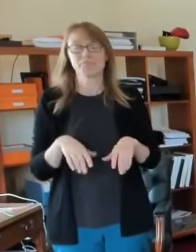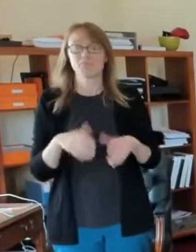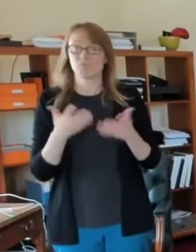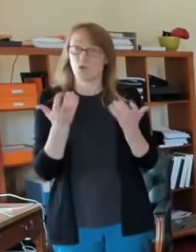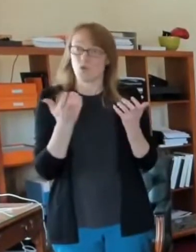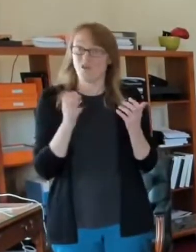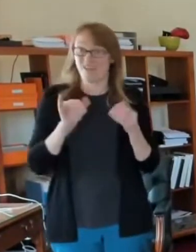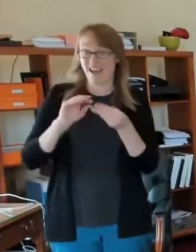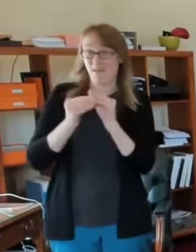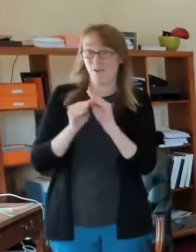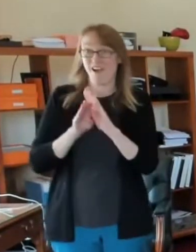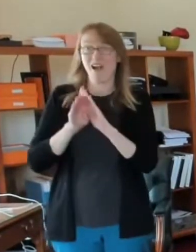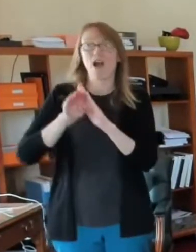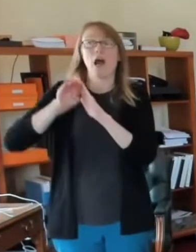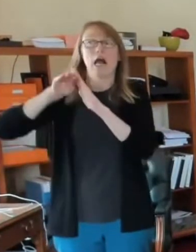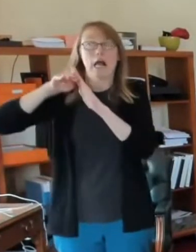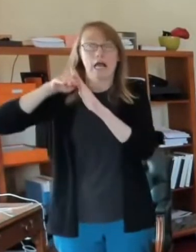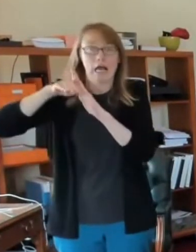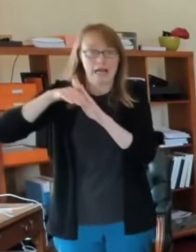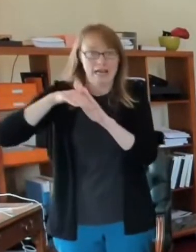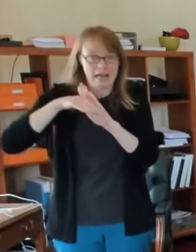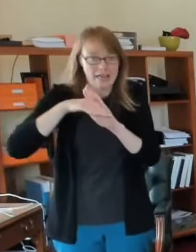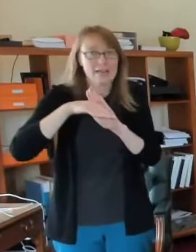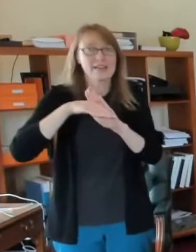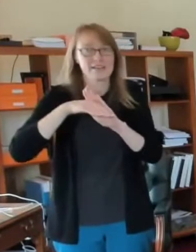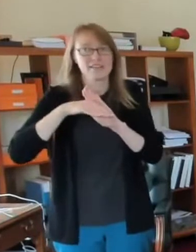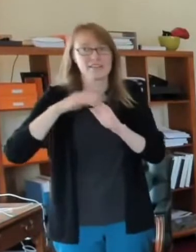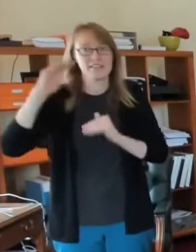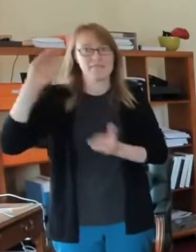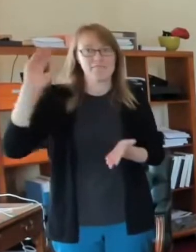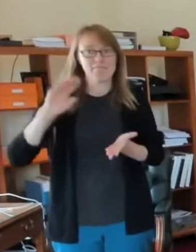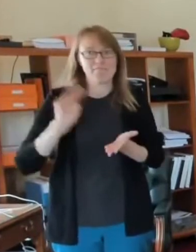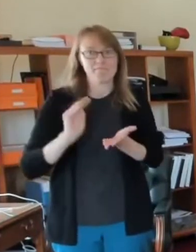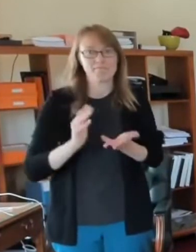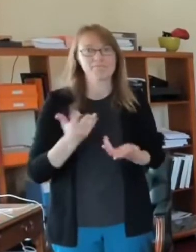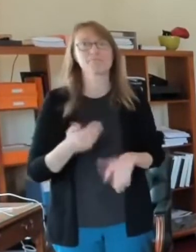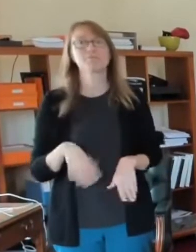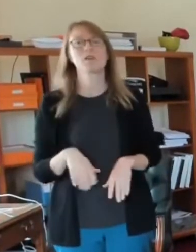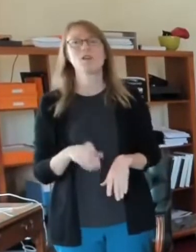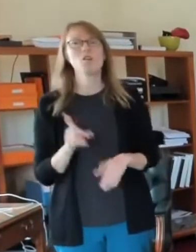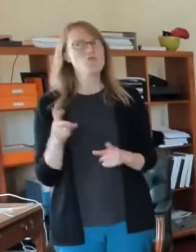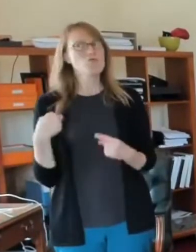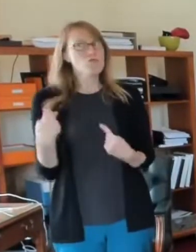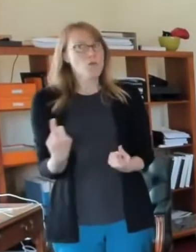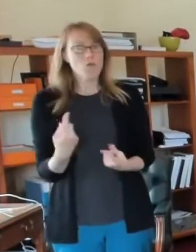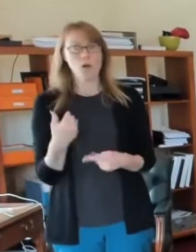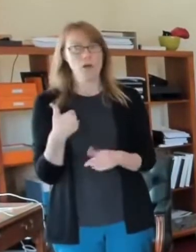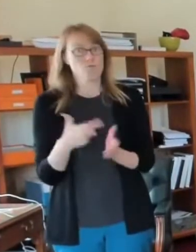know, we've only had a mandatory mask order in